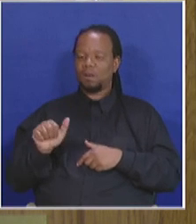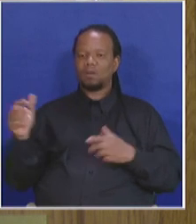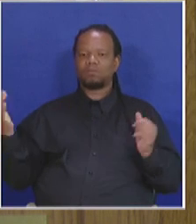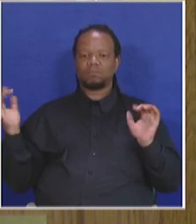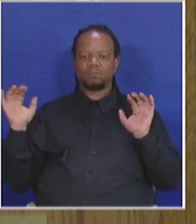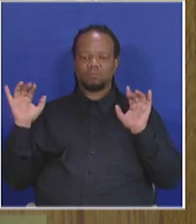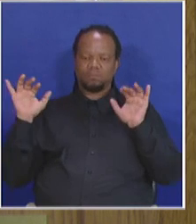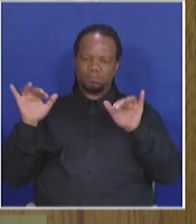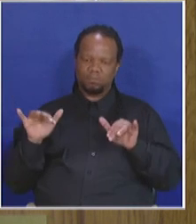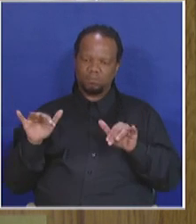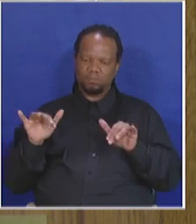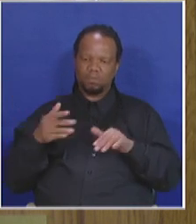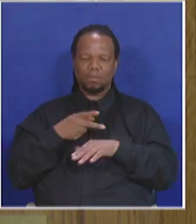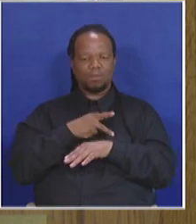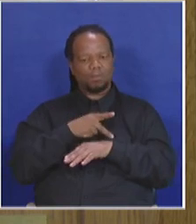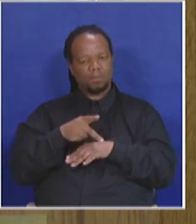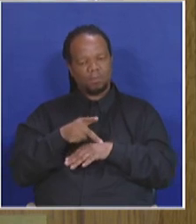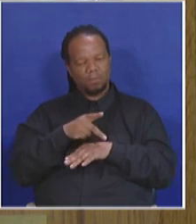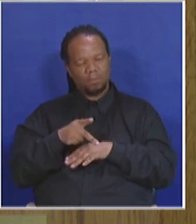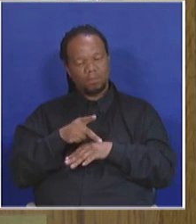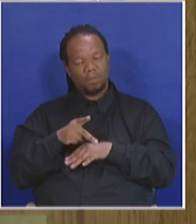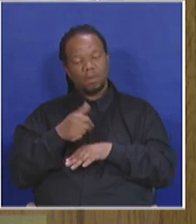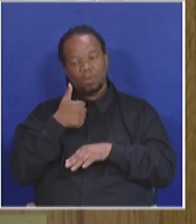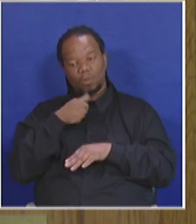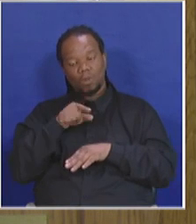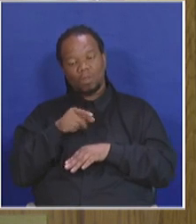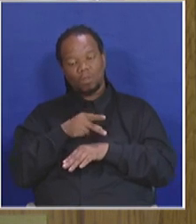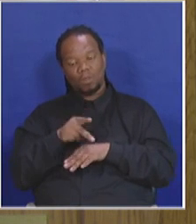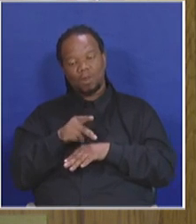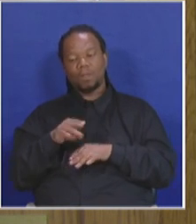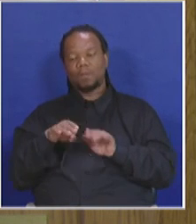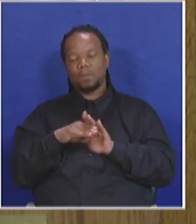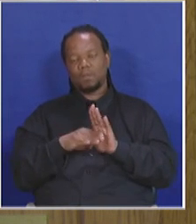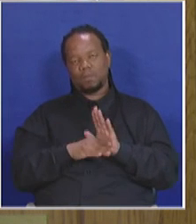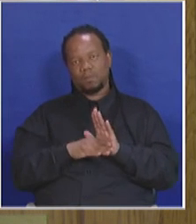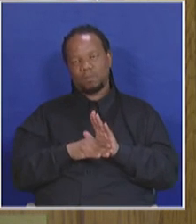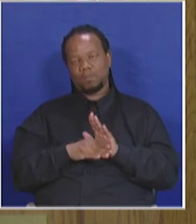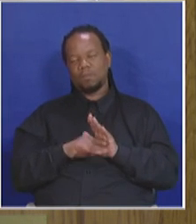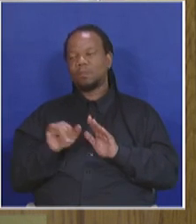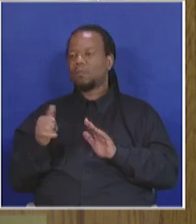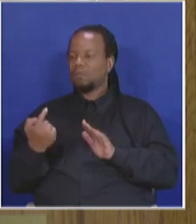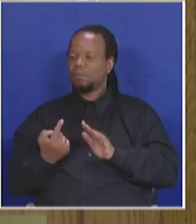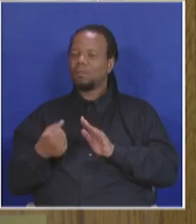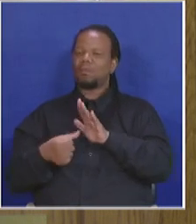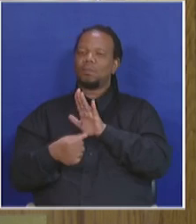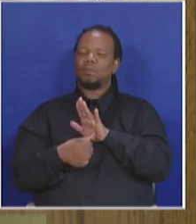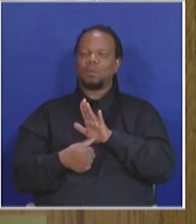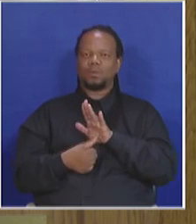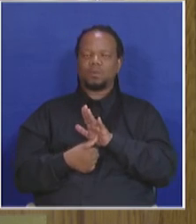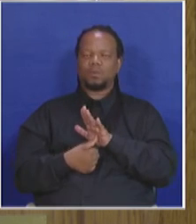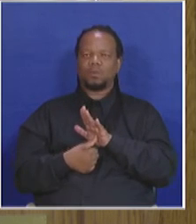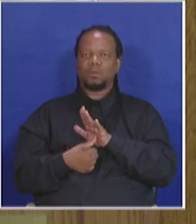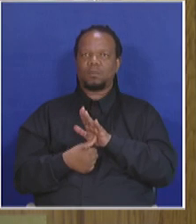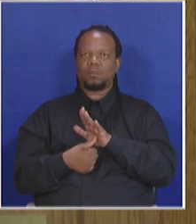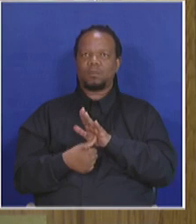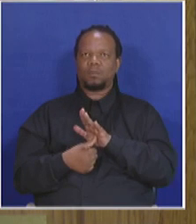planning of these programs. It is also important, and it was very interesting